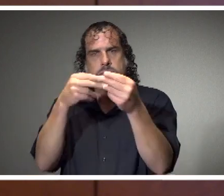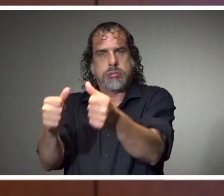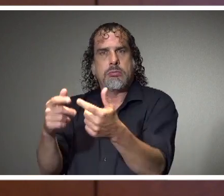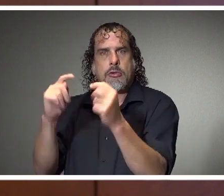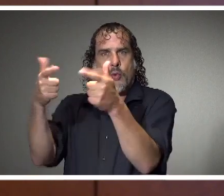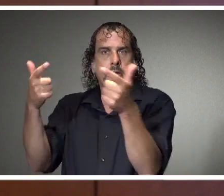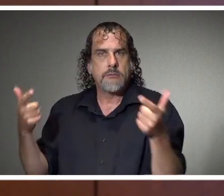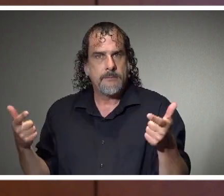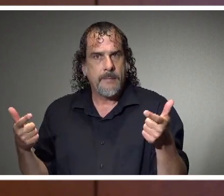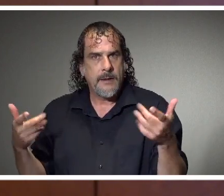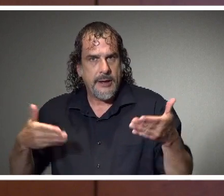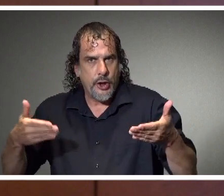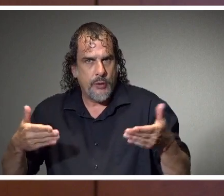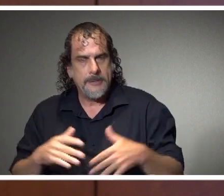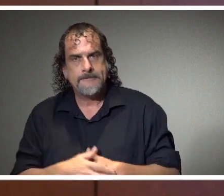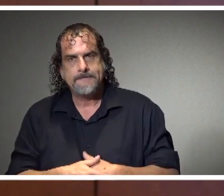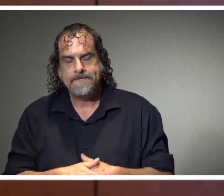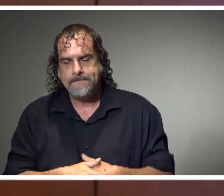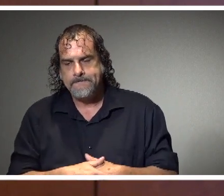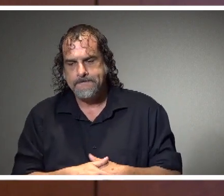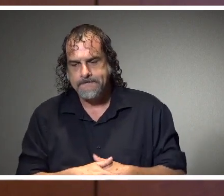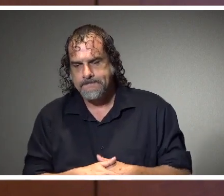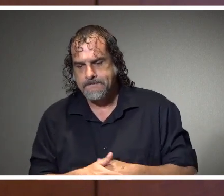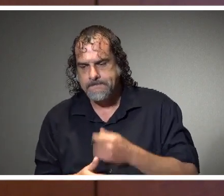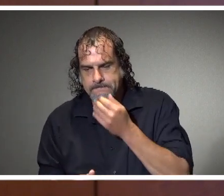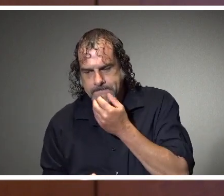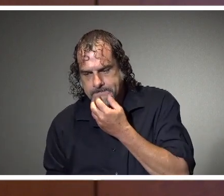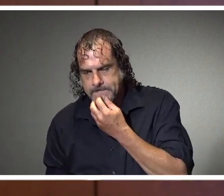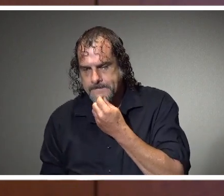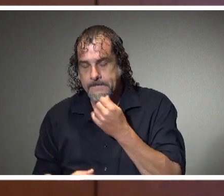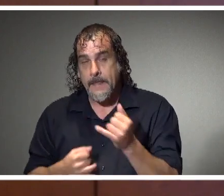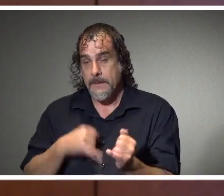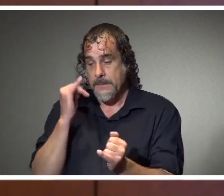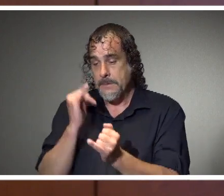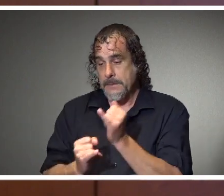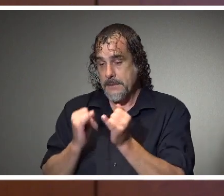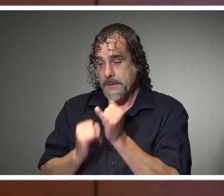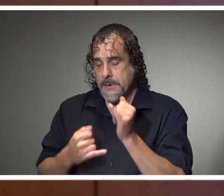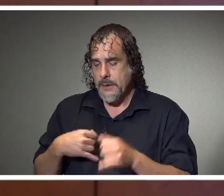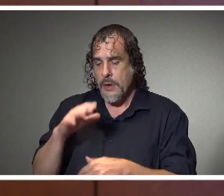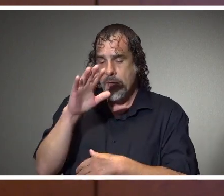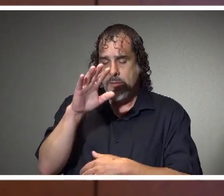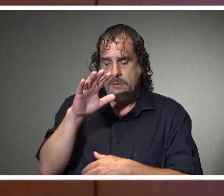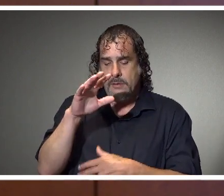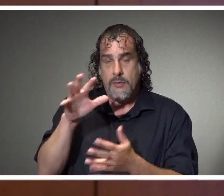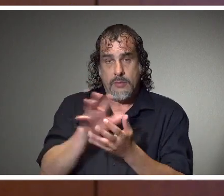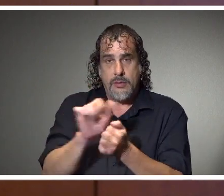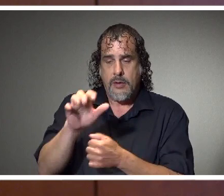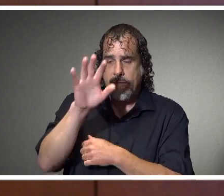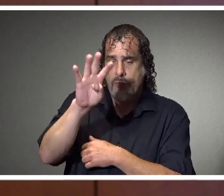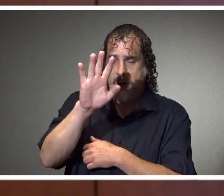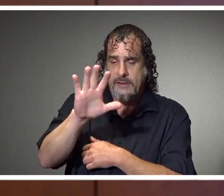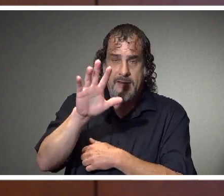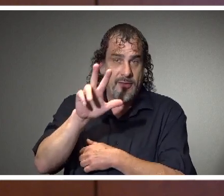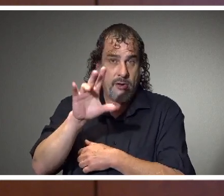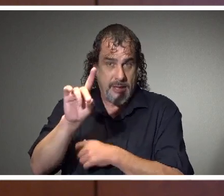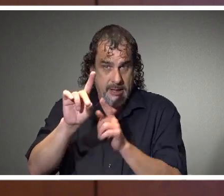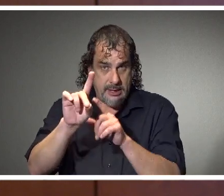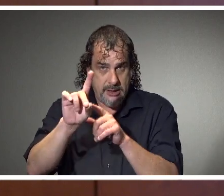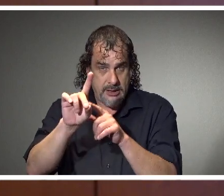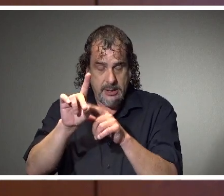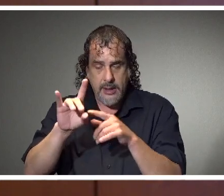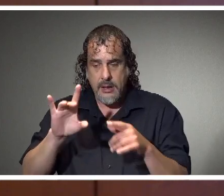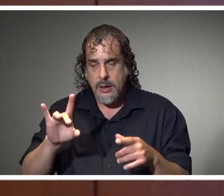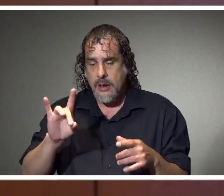So looking at our current disaster, the last one, 4538, it was, we have